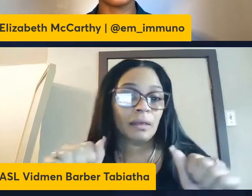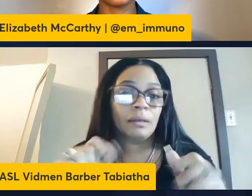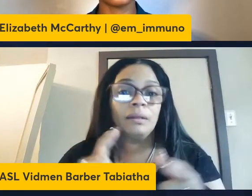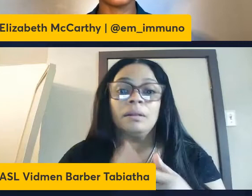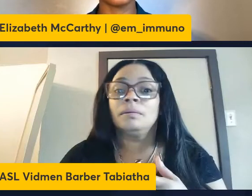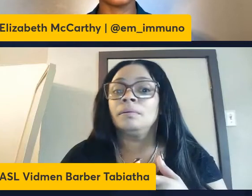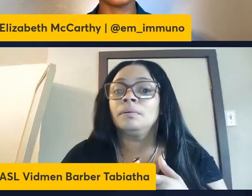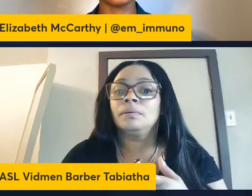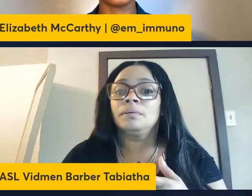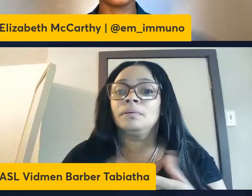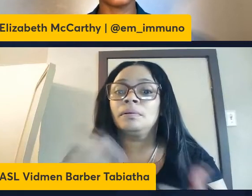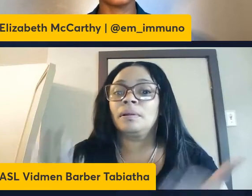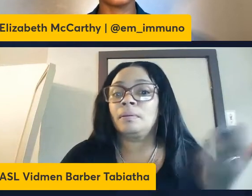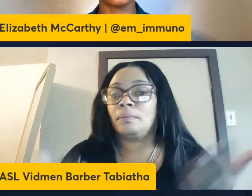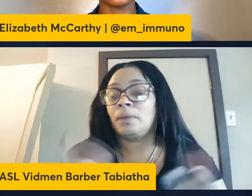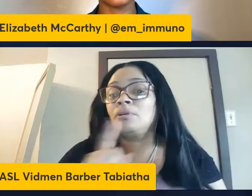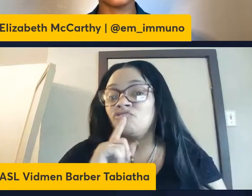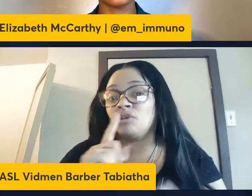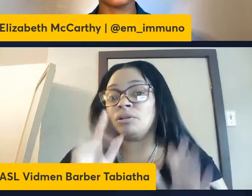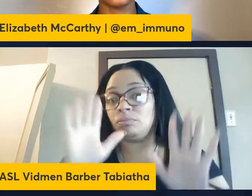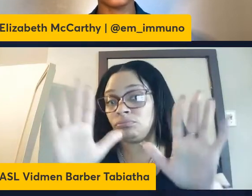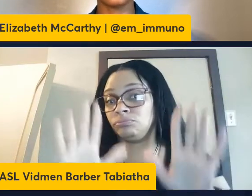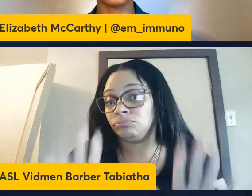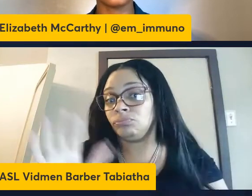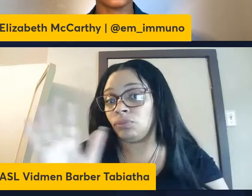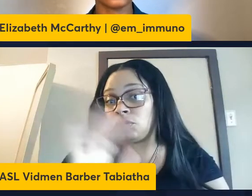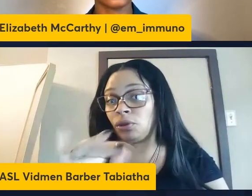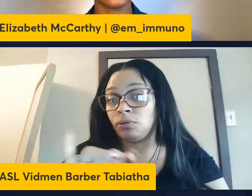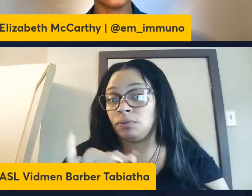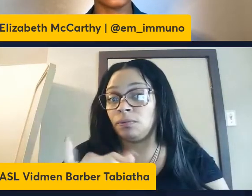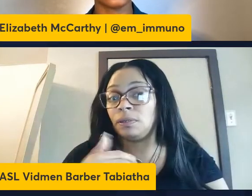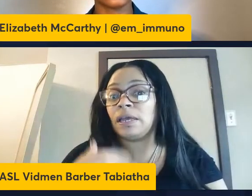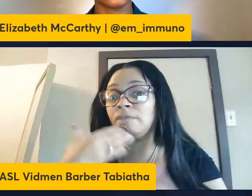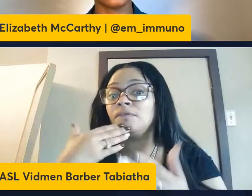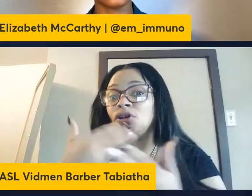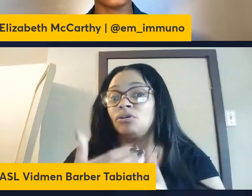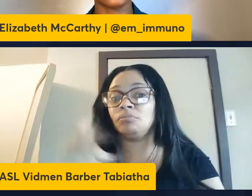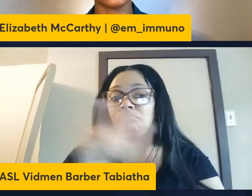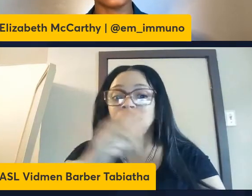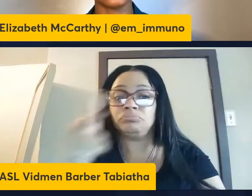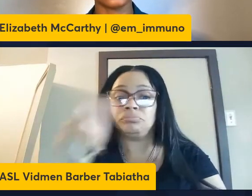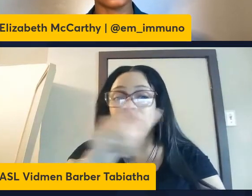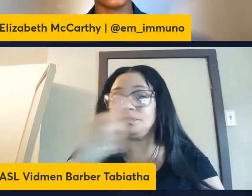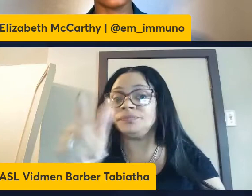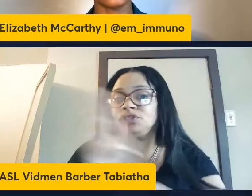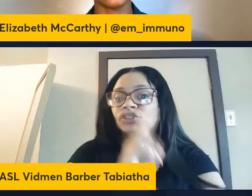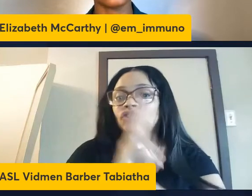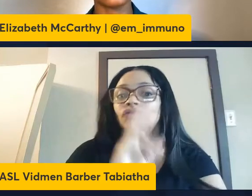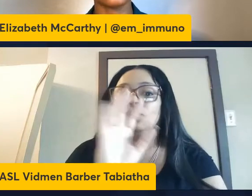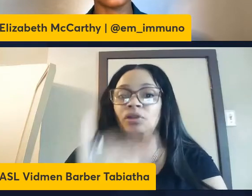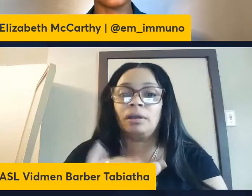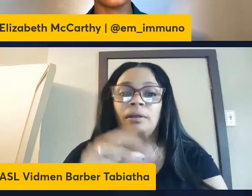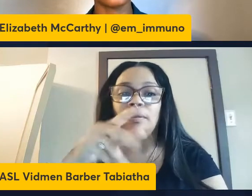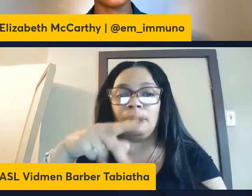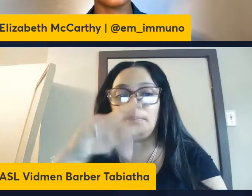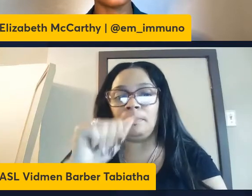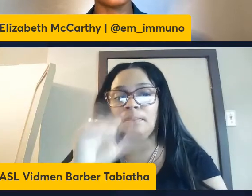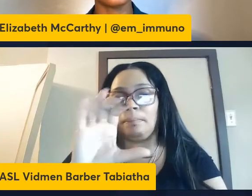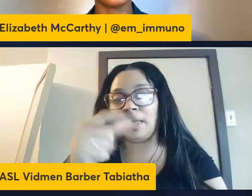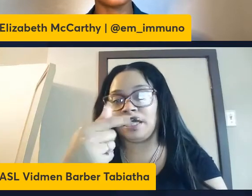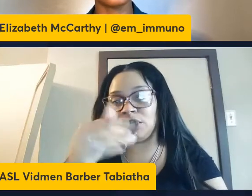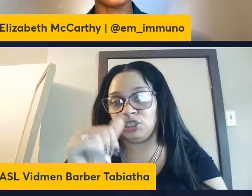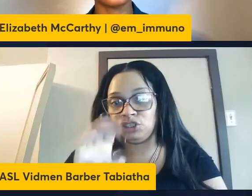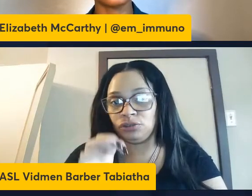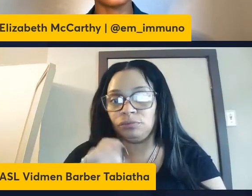be maintaining really well as well. So they might be on GitHub and really having a good back and forth with the users of their package. So I